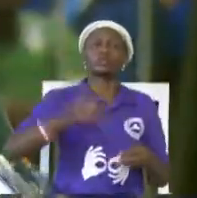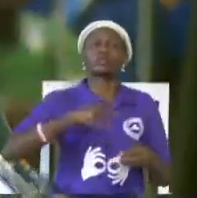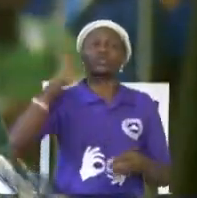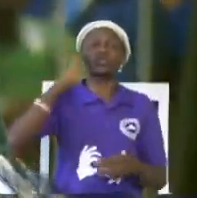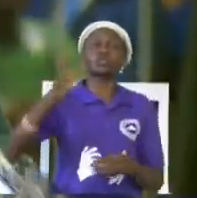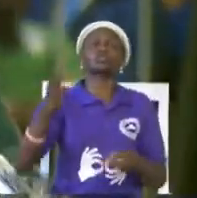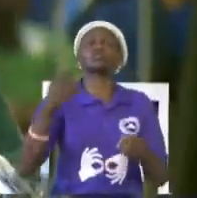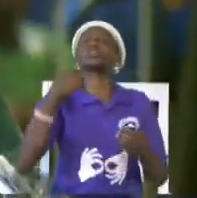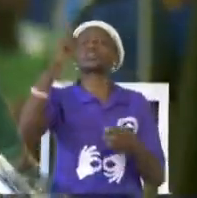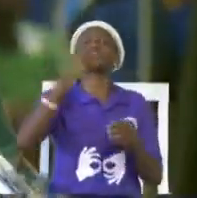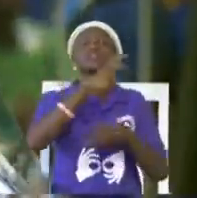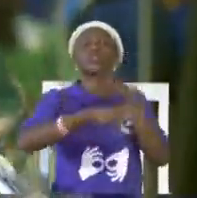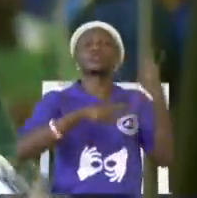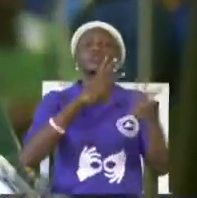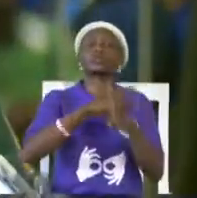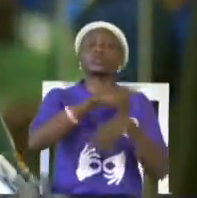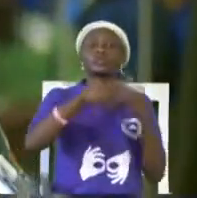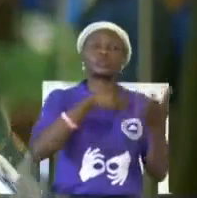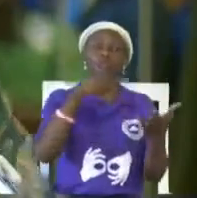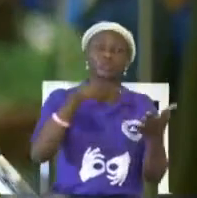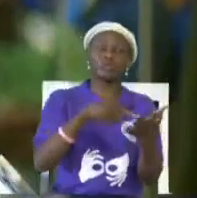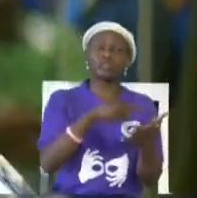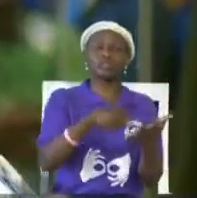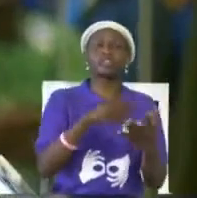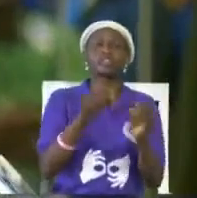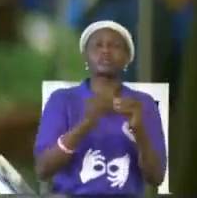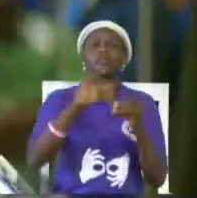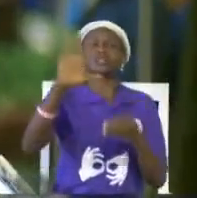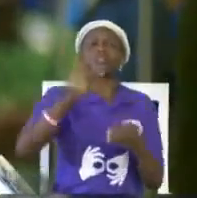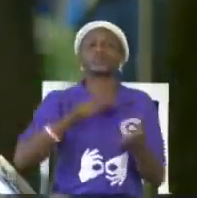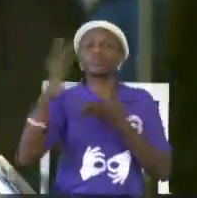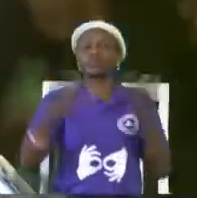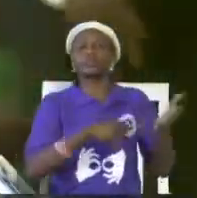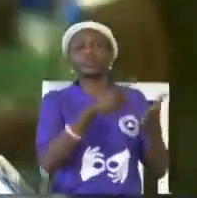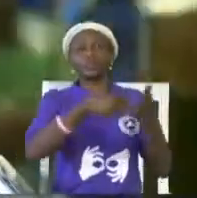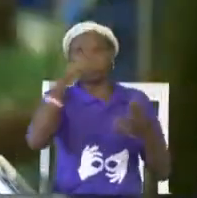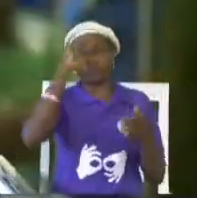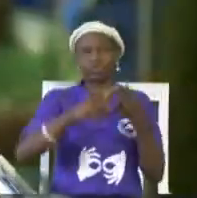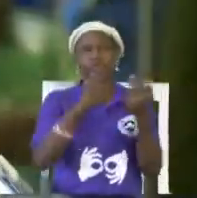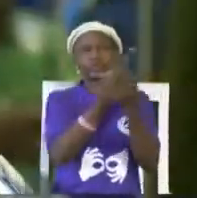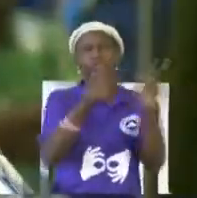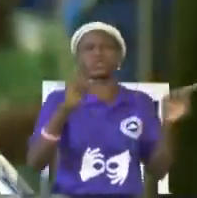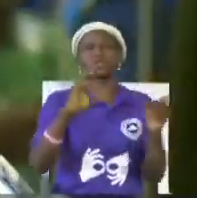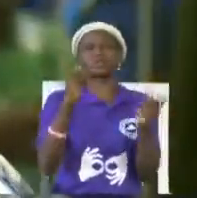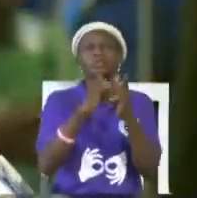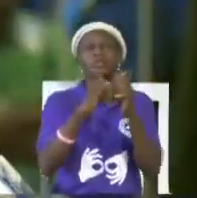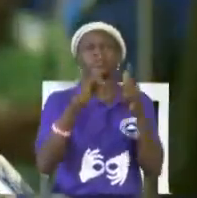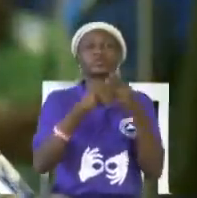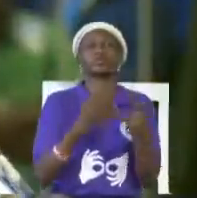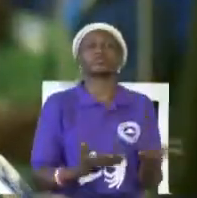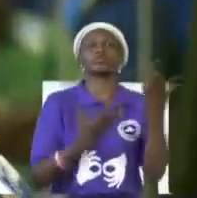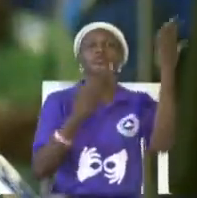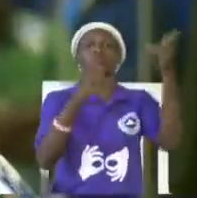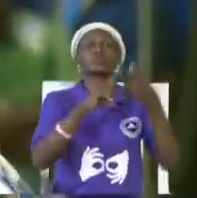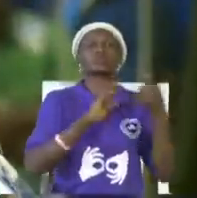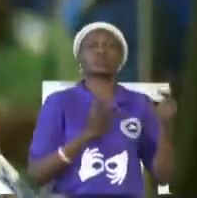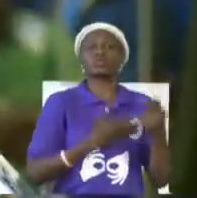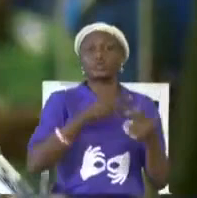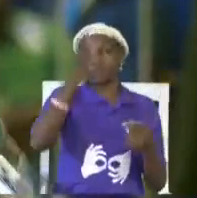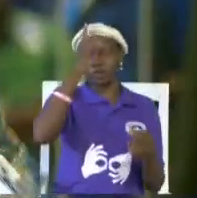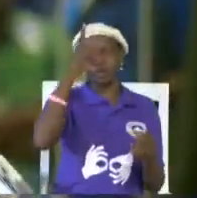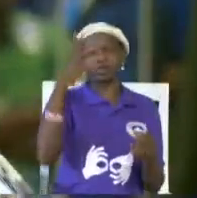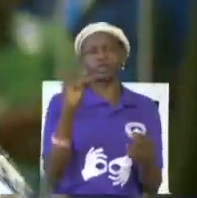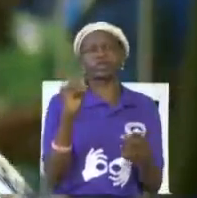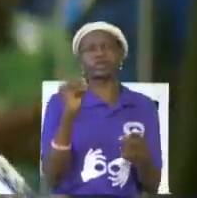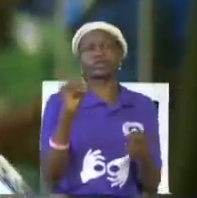will tell the whole world about this. Number three, I will bring this boy to the redemption camp to present him to our beloved Daddy